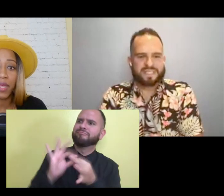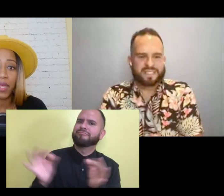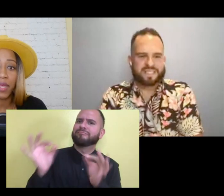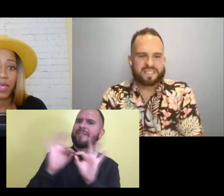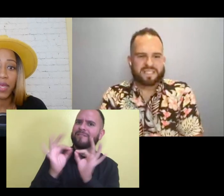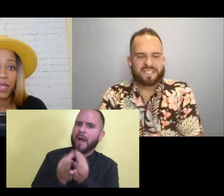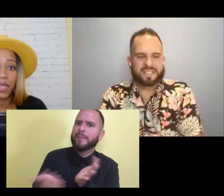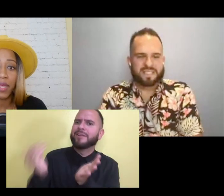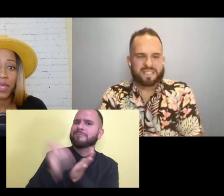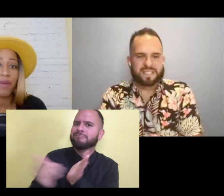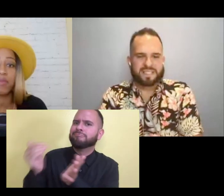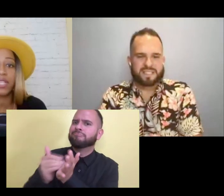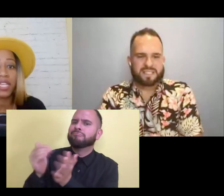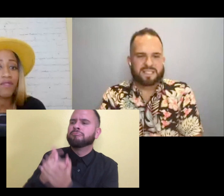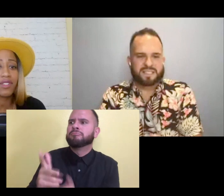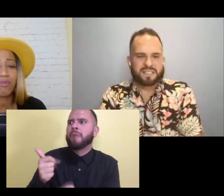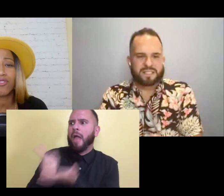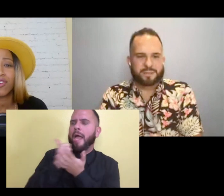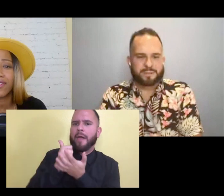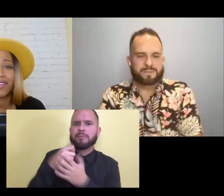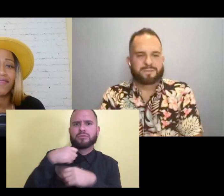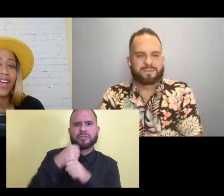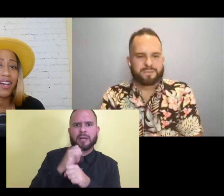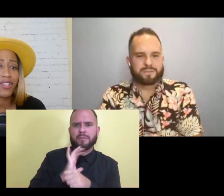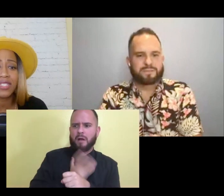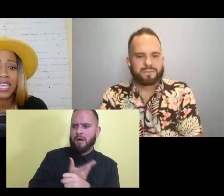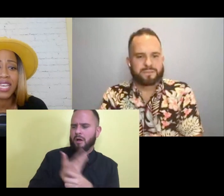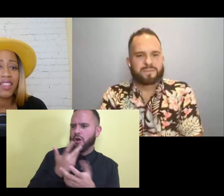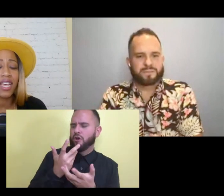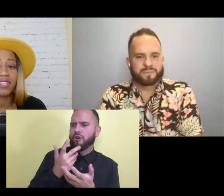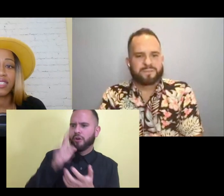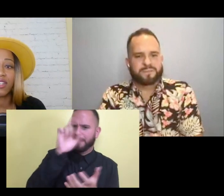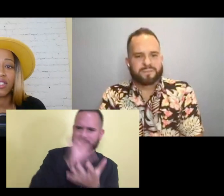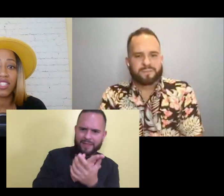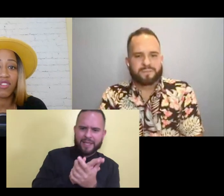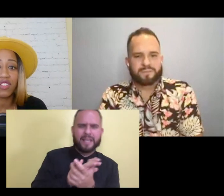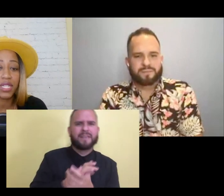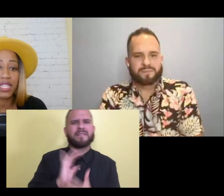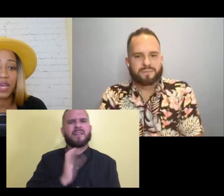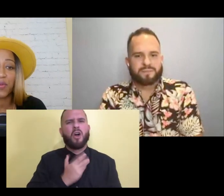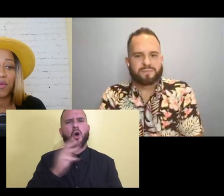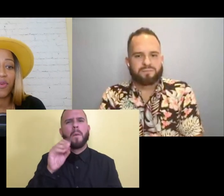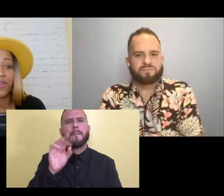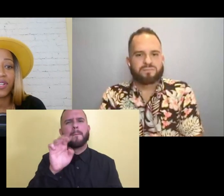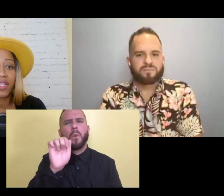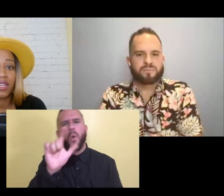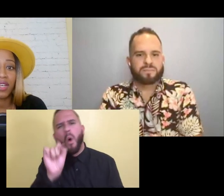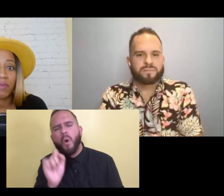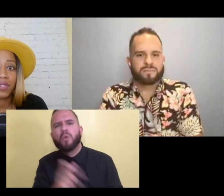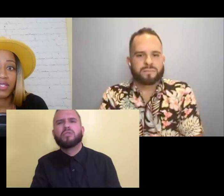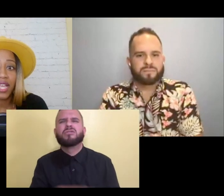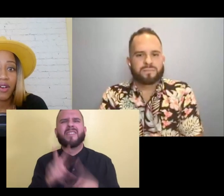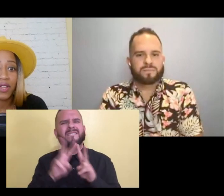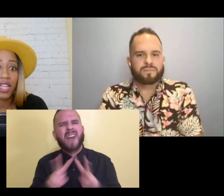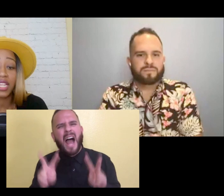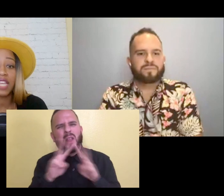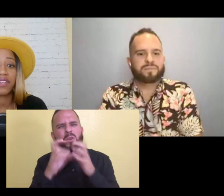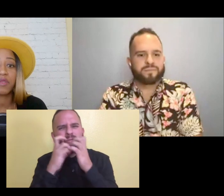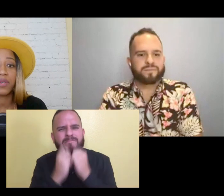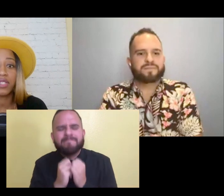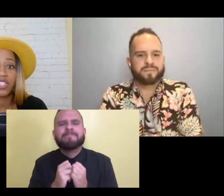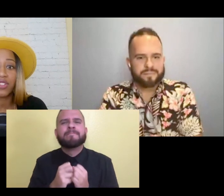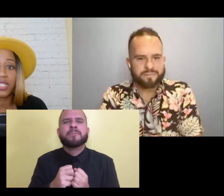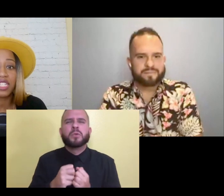And it helps shape our beliefs, our morals, our values that's instilled into us from the time we were born up until now and our